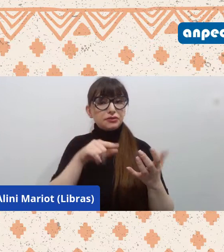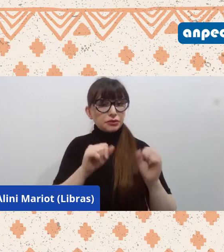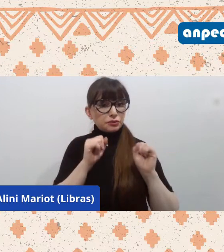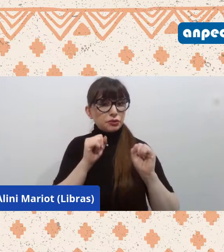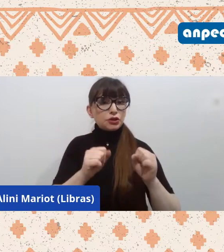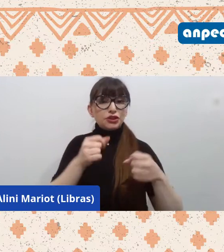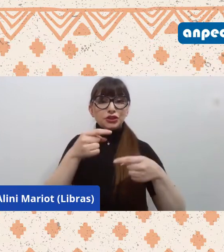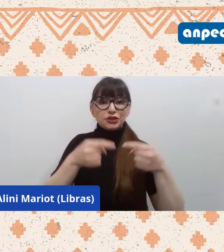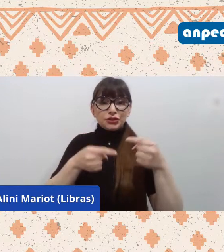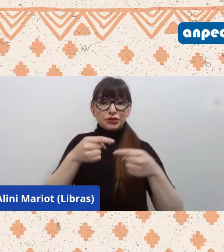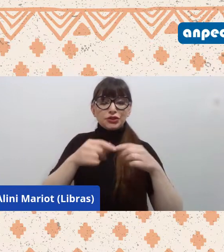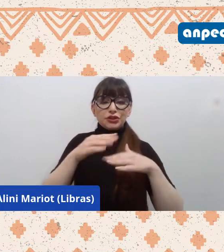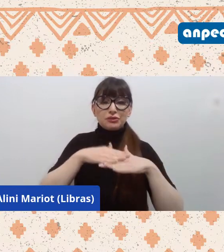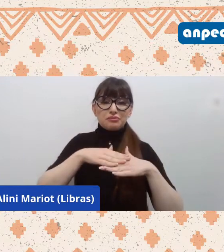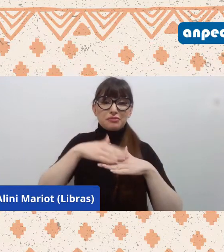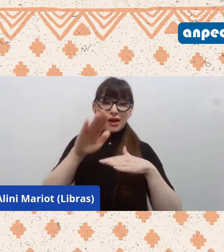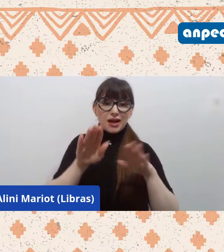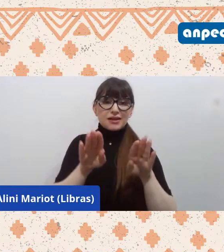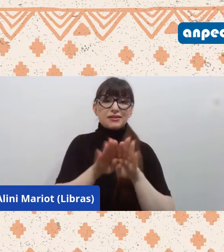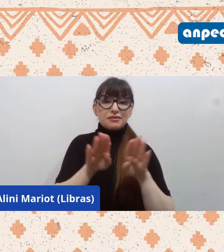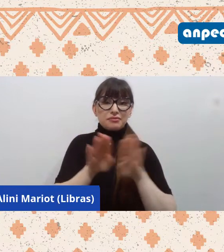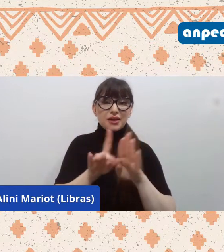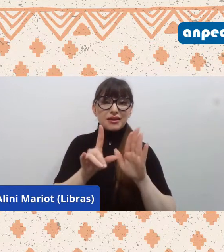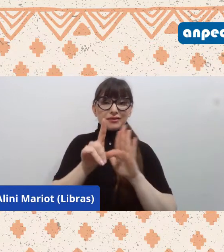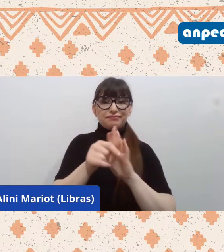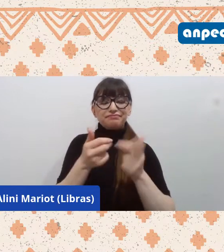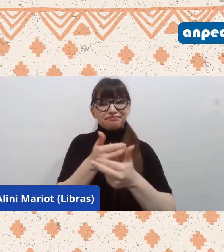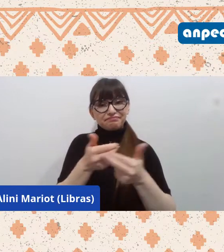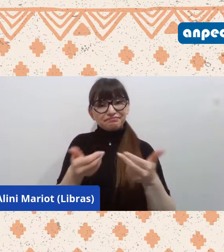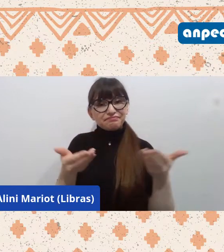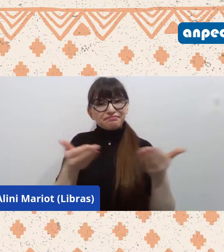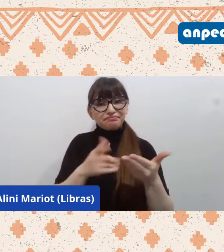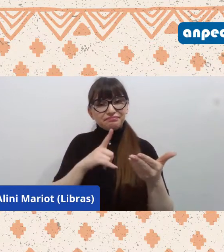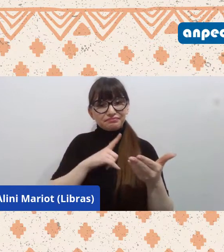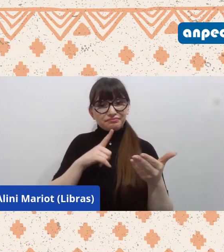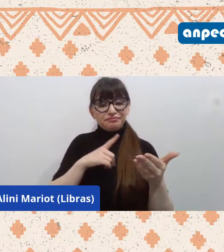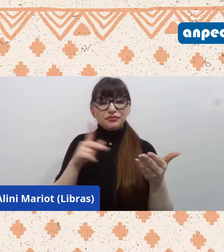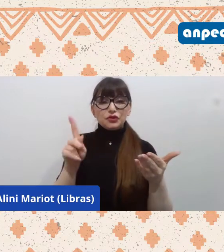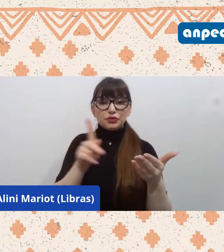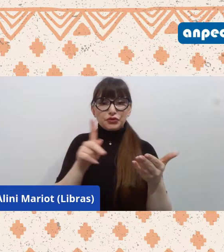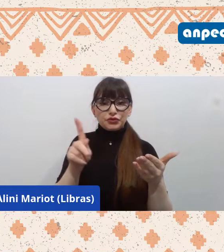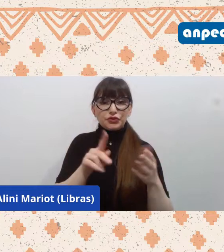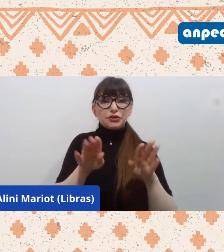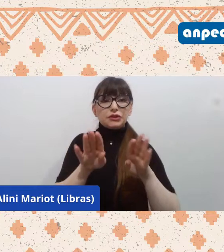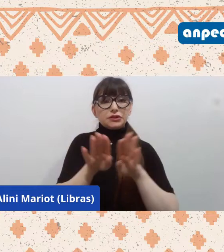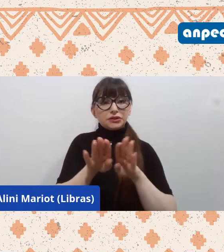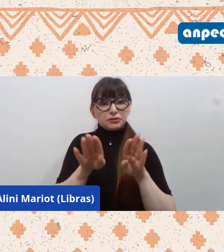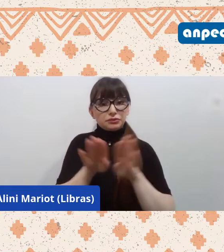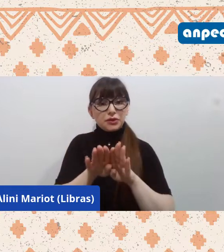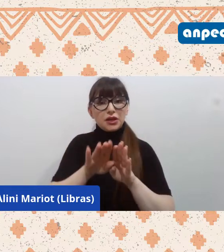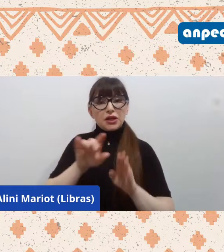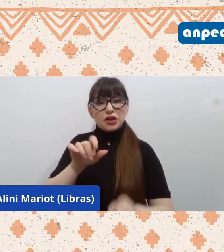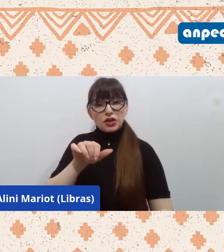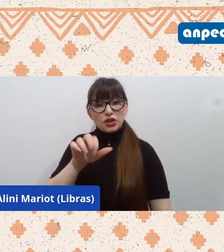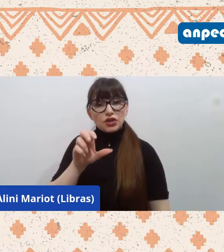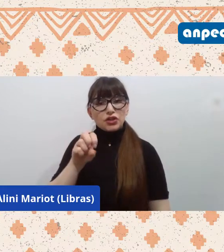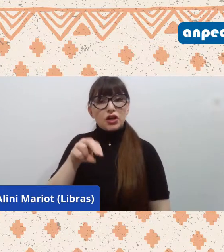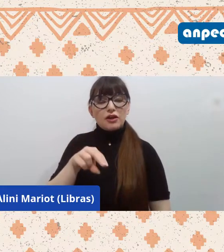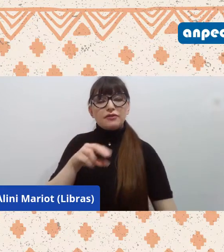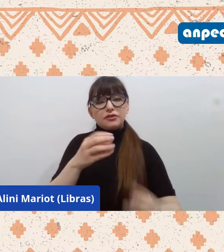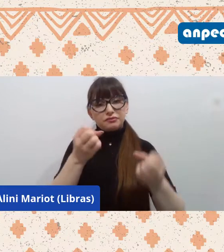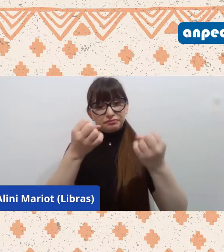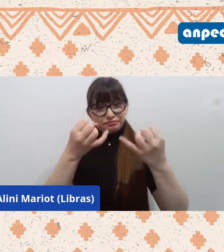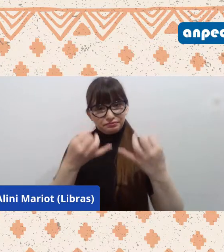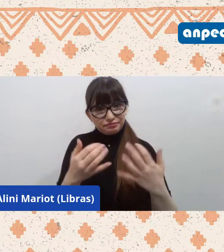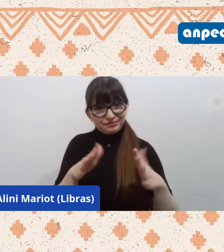discutir mais sobre isso a partir das coisas que ela levantou e do que o professor Jefferson e a professora Rachel vão acrescentar.